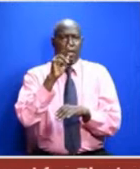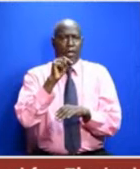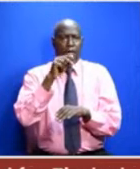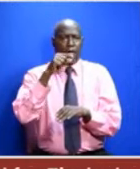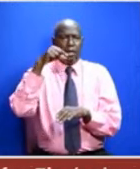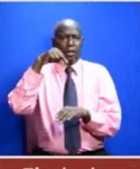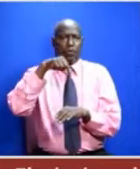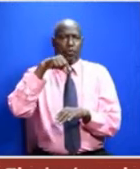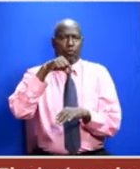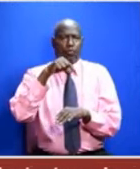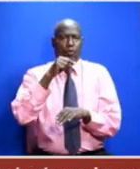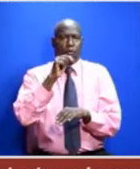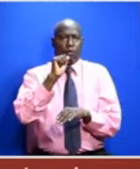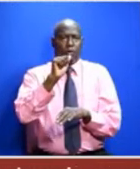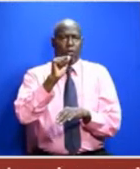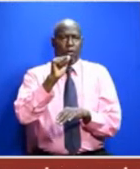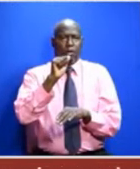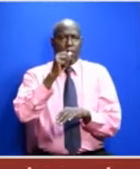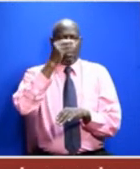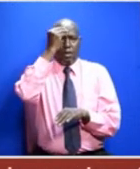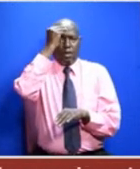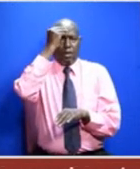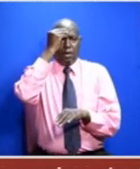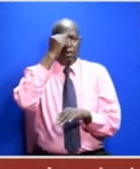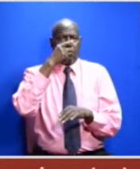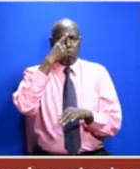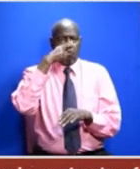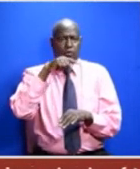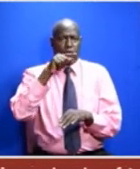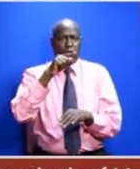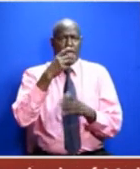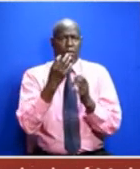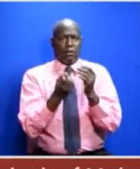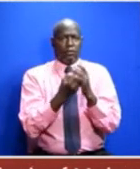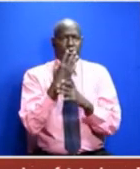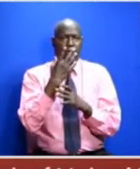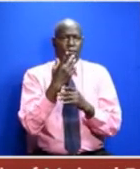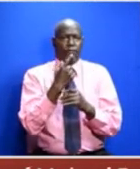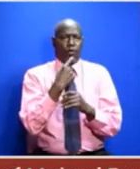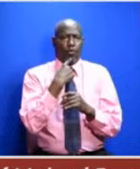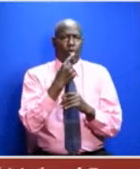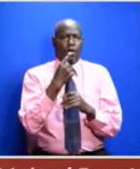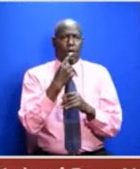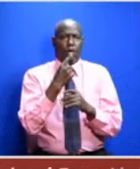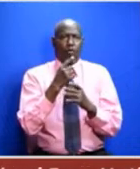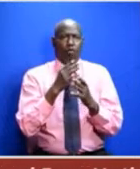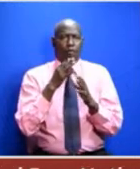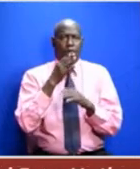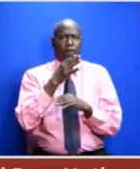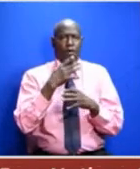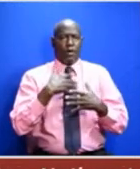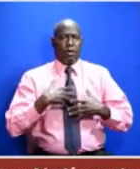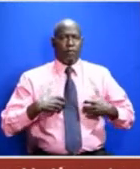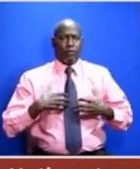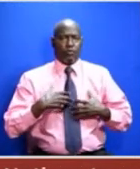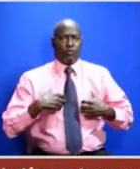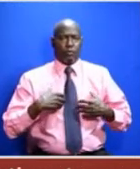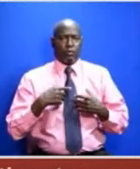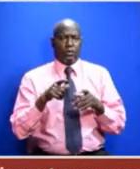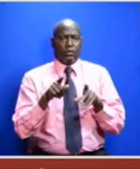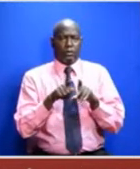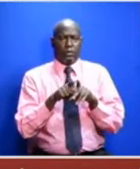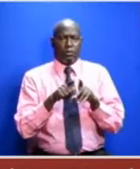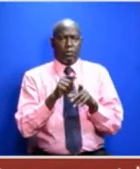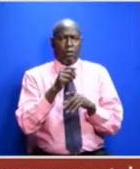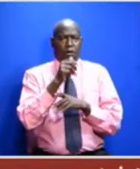the recognition of prior learning policy, RPL, has been launched with hundreds of immigrants, refugees and Jua Kali